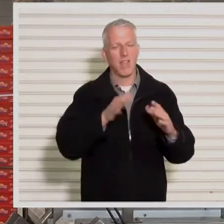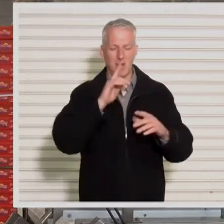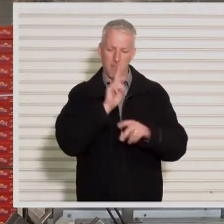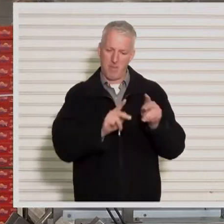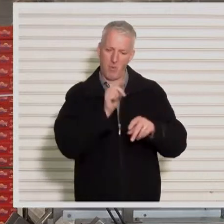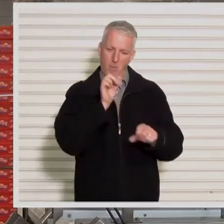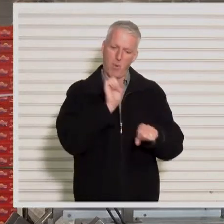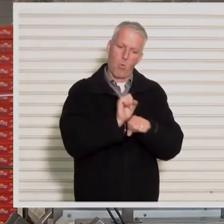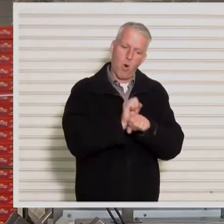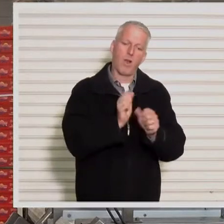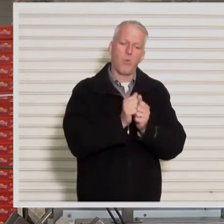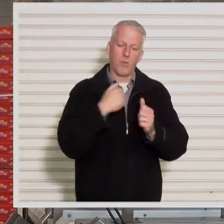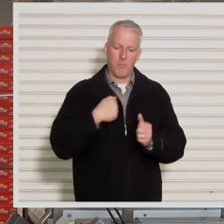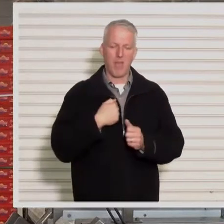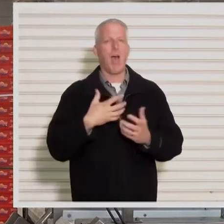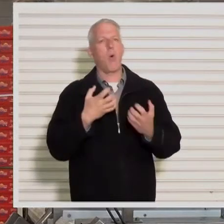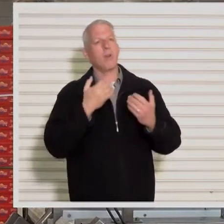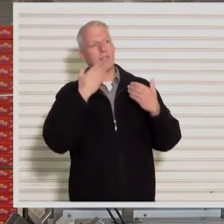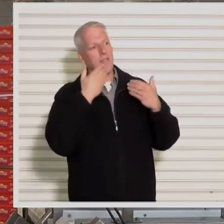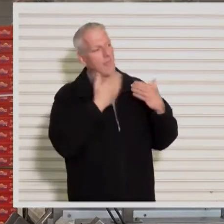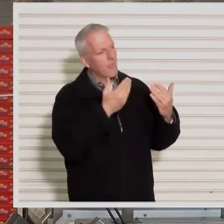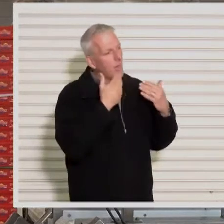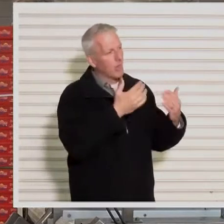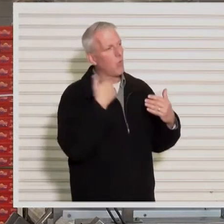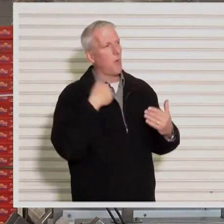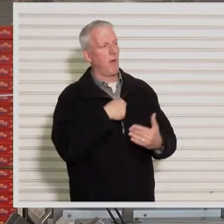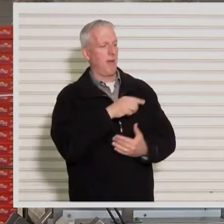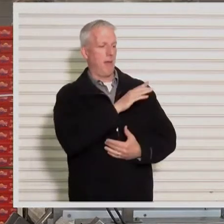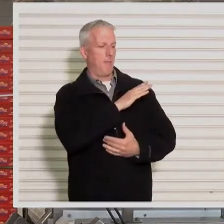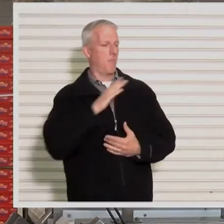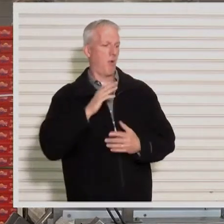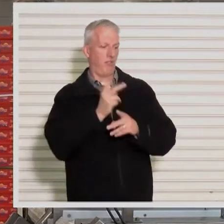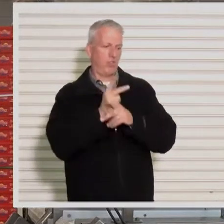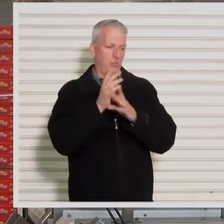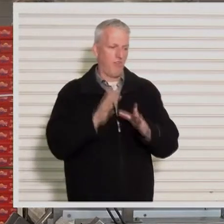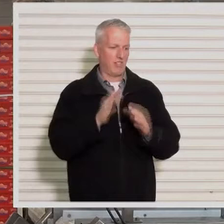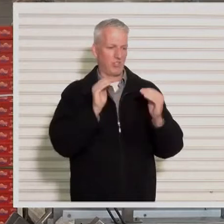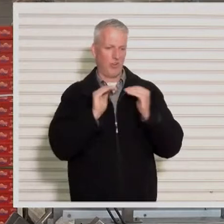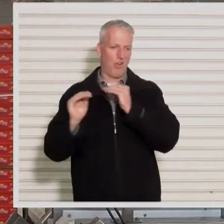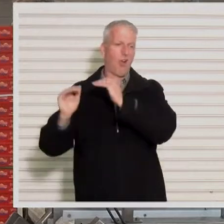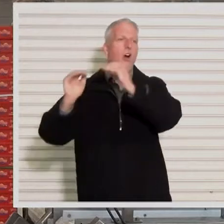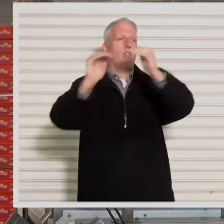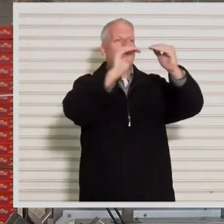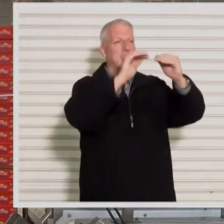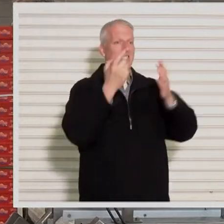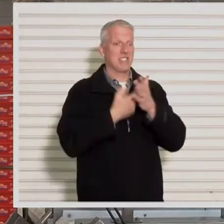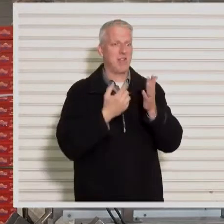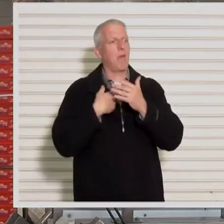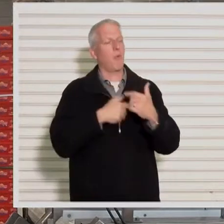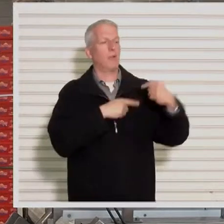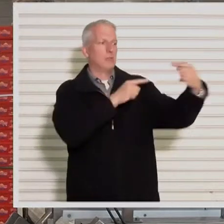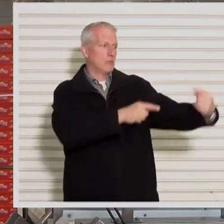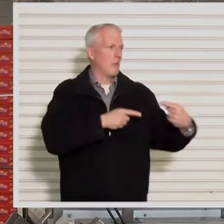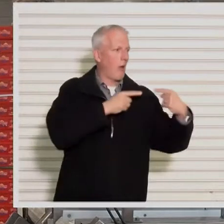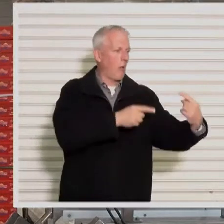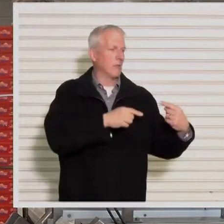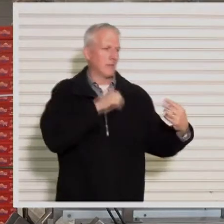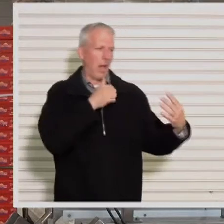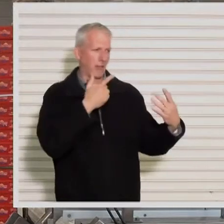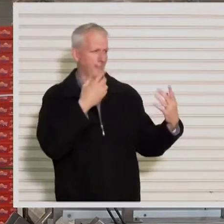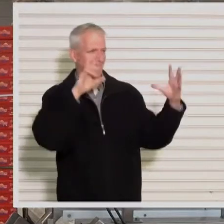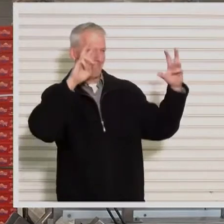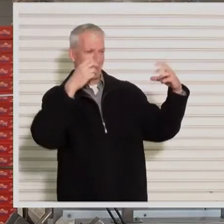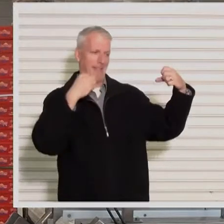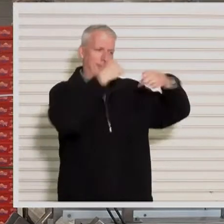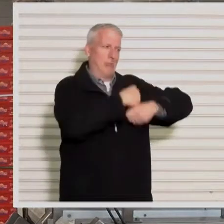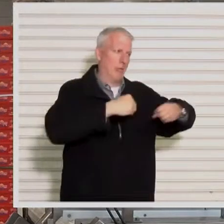with me, and I just want to say thank you to my colleagues and the Board of Supervisors that even though sometimes we're struggling and duking it out, at the end of the